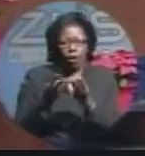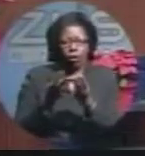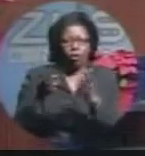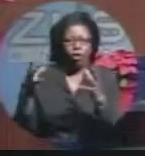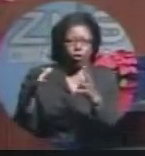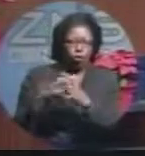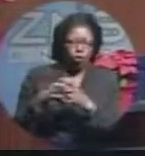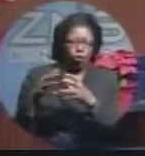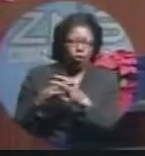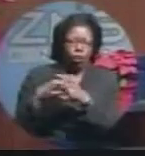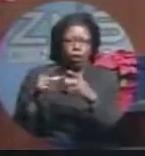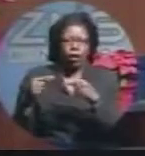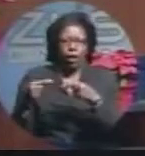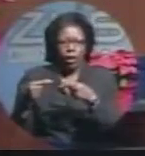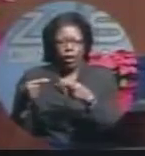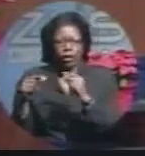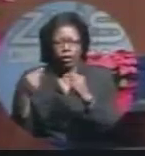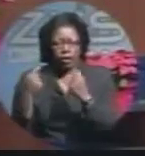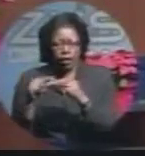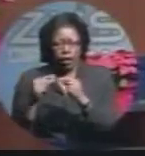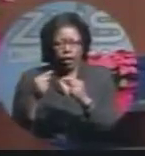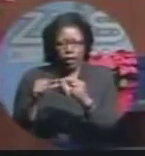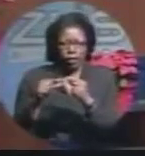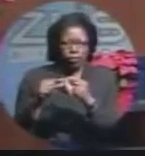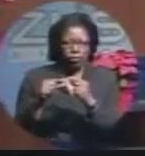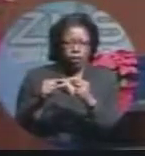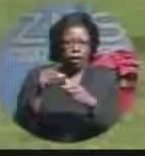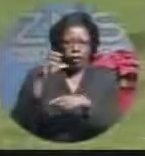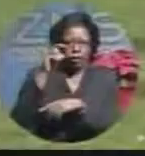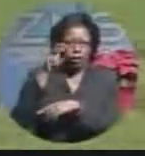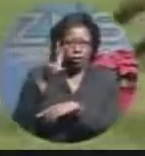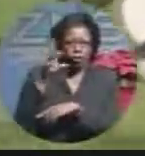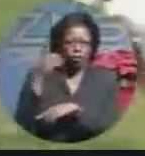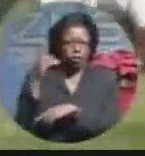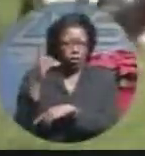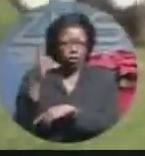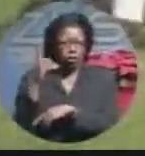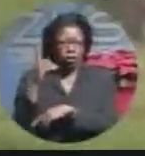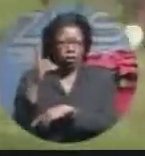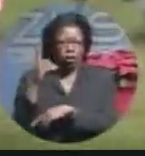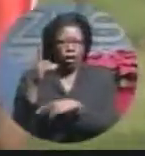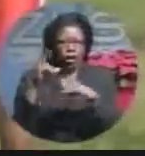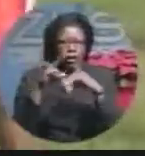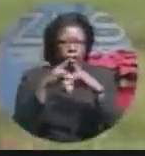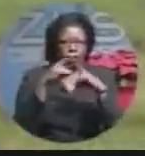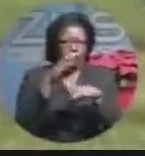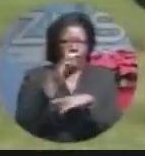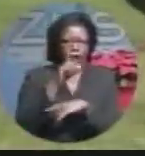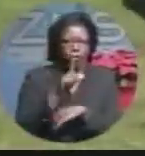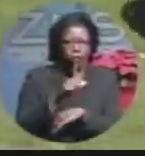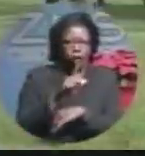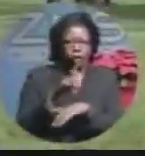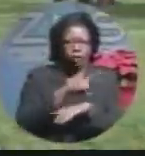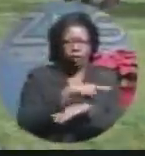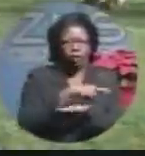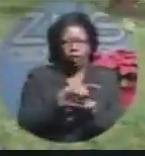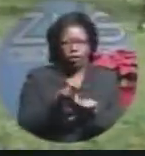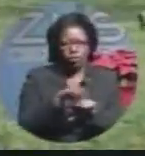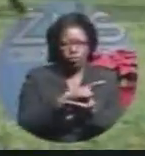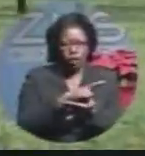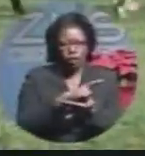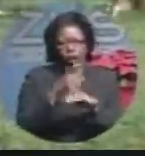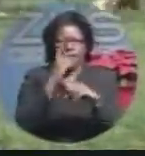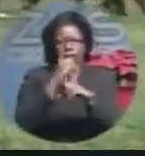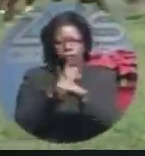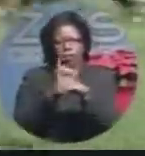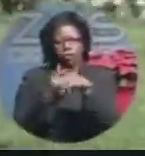back on the gridiron yesterday at the Donald Davis playing field. The defending champions, the Campbell's V8 Fusion Stingrays, using some stifling